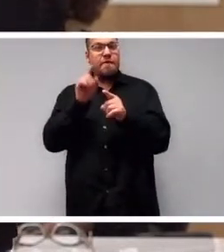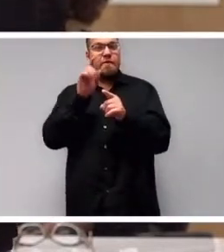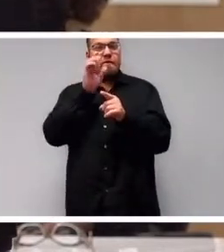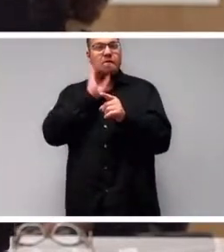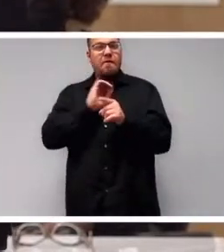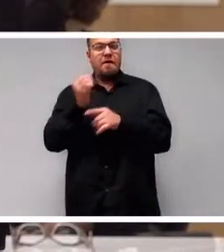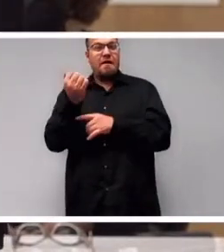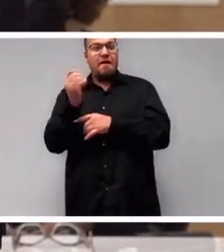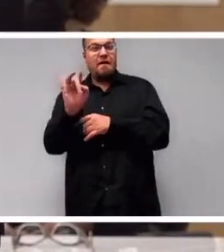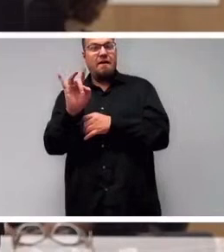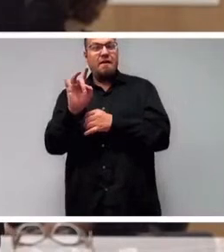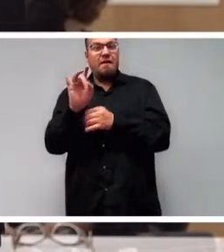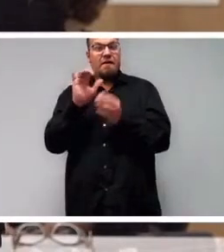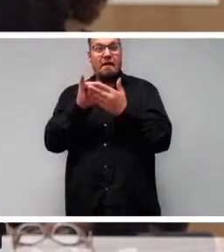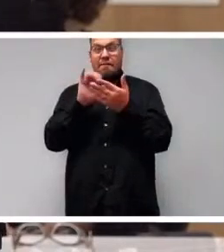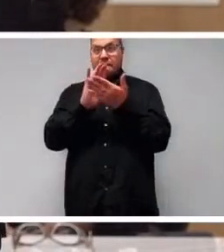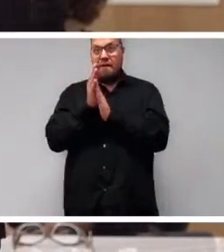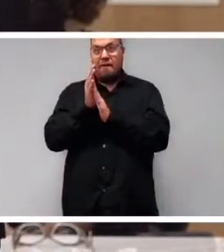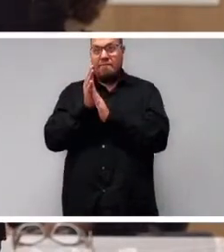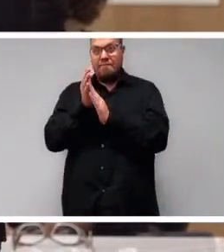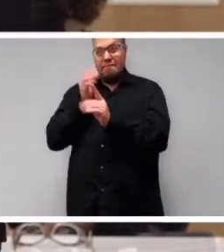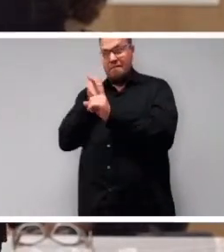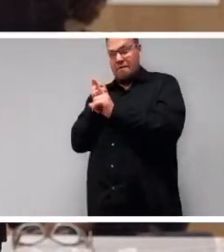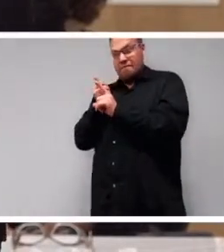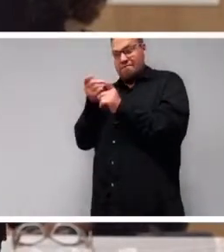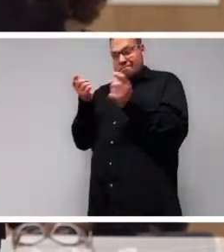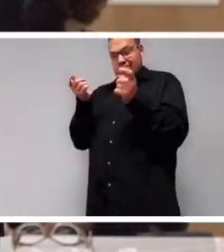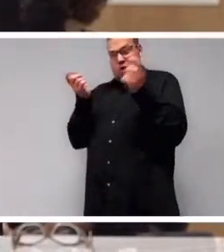typically become their own guardian, which is a